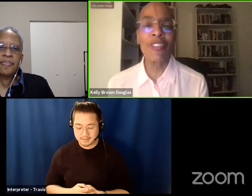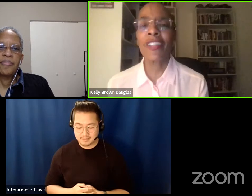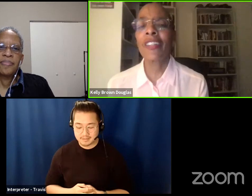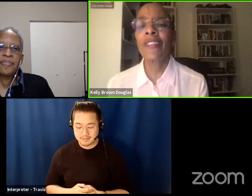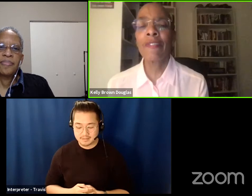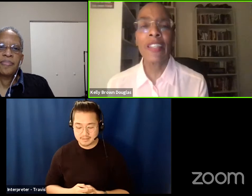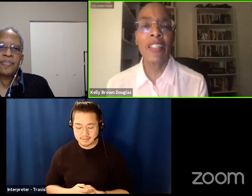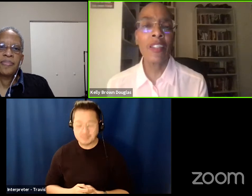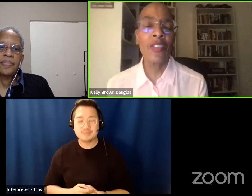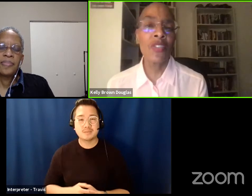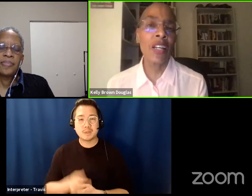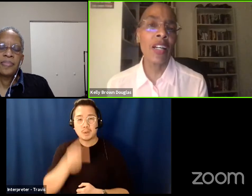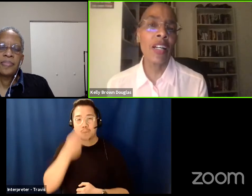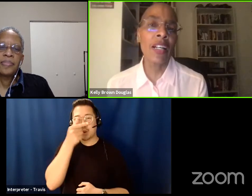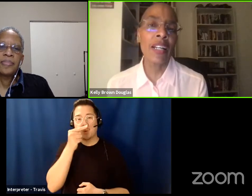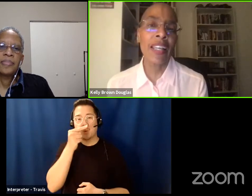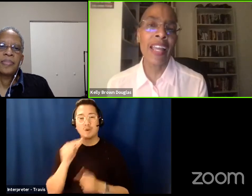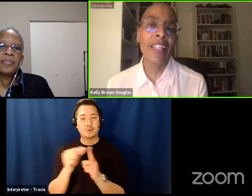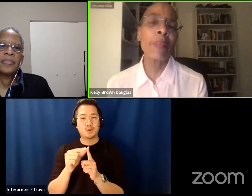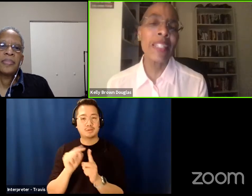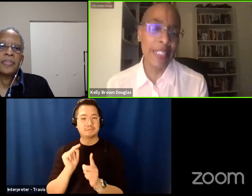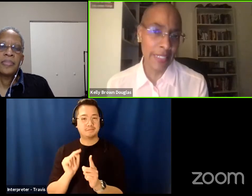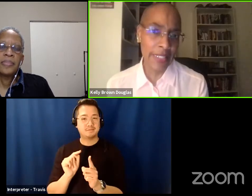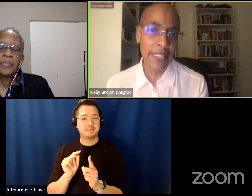Greek word there is